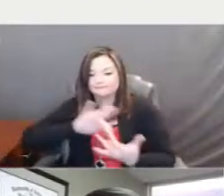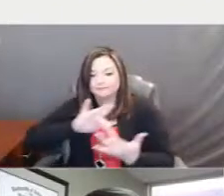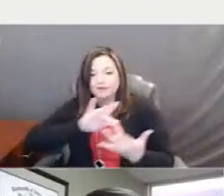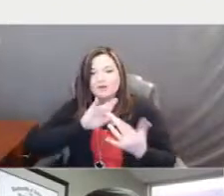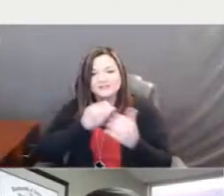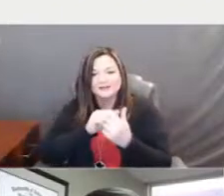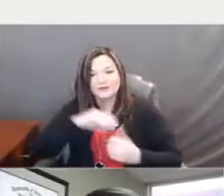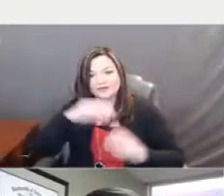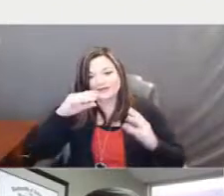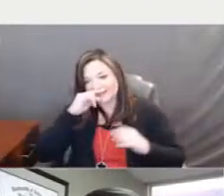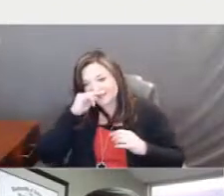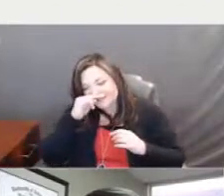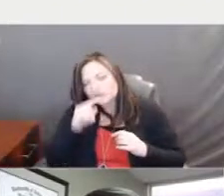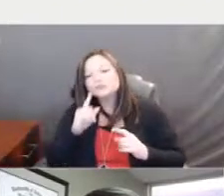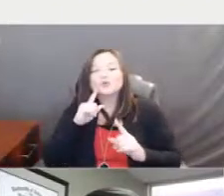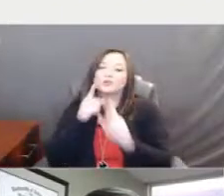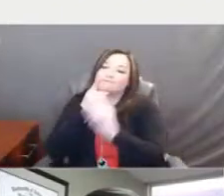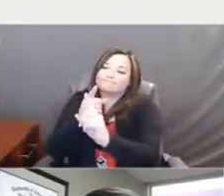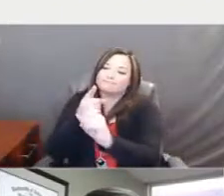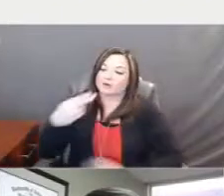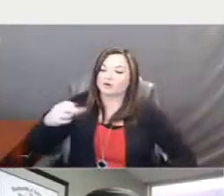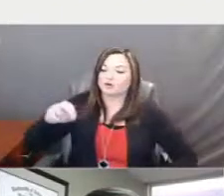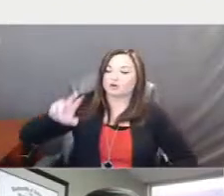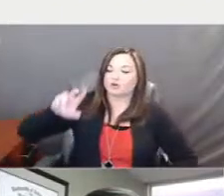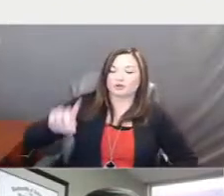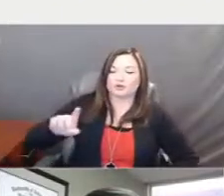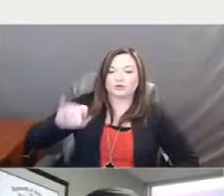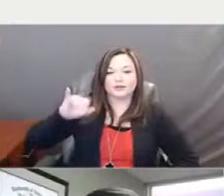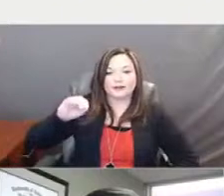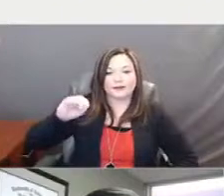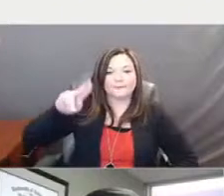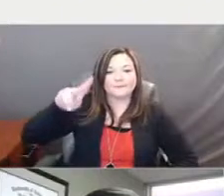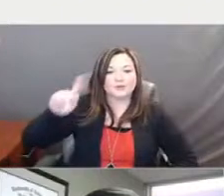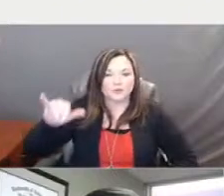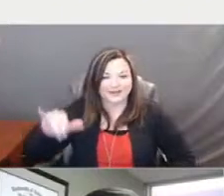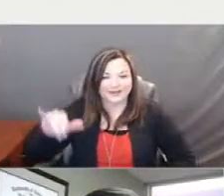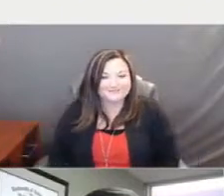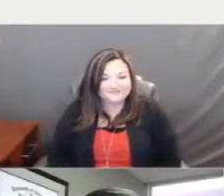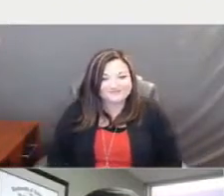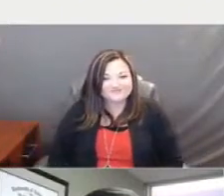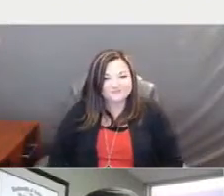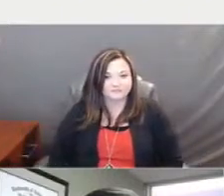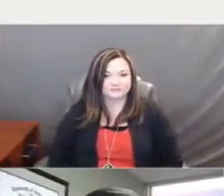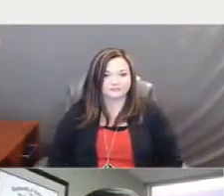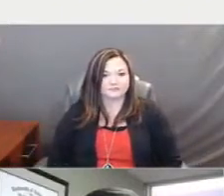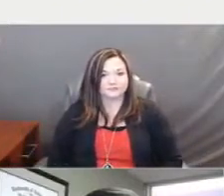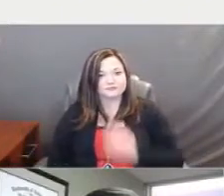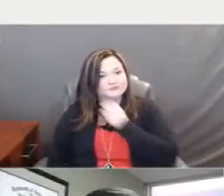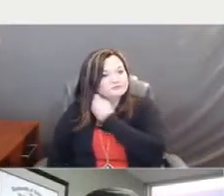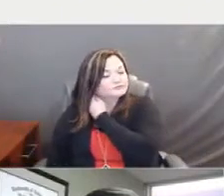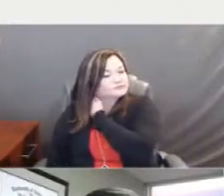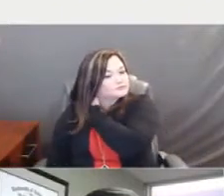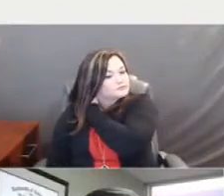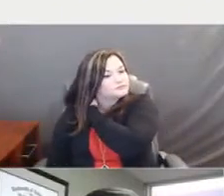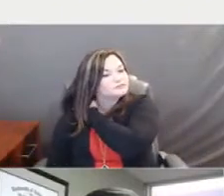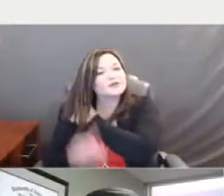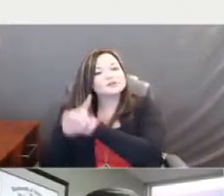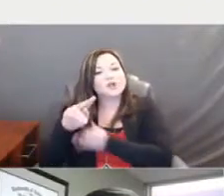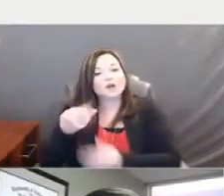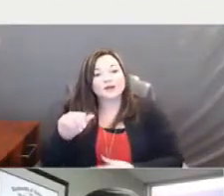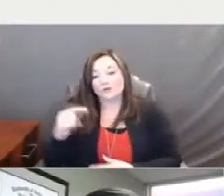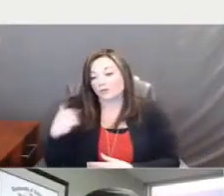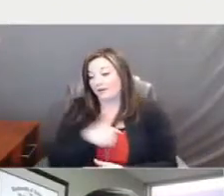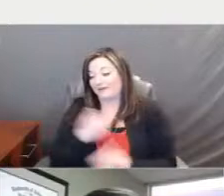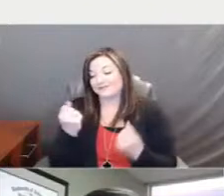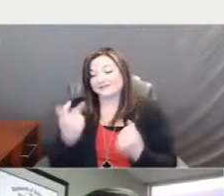can really reach that herd immunity that we keep talking about. Okay. We're getting quite a few questions that